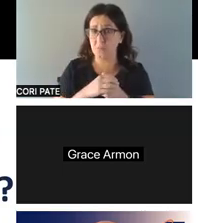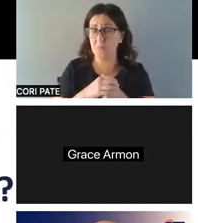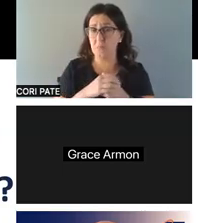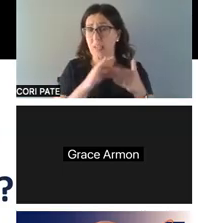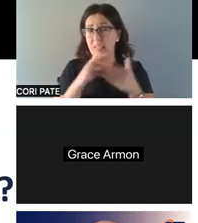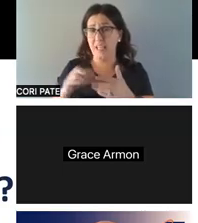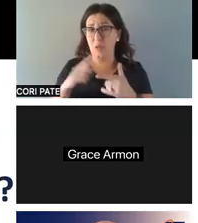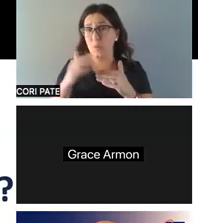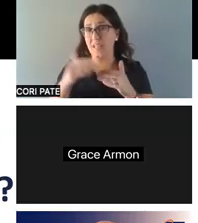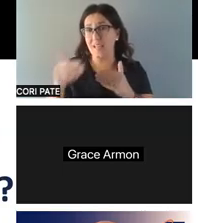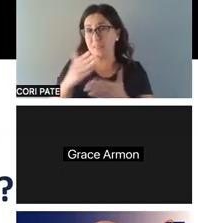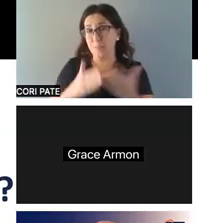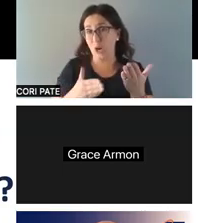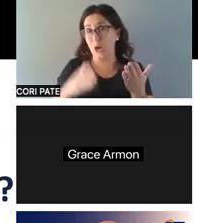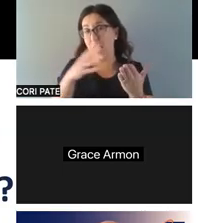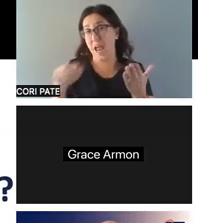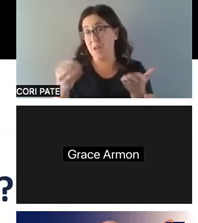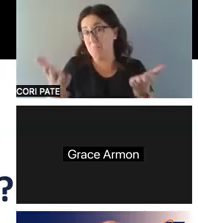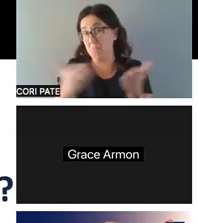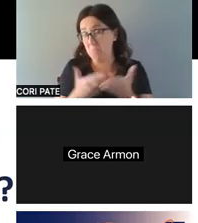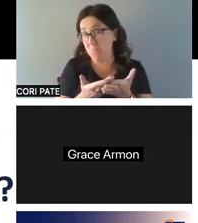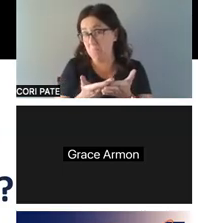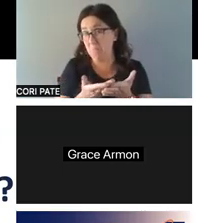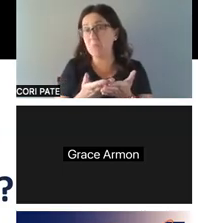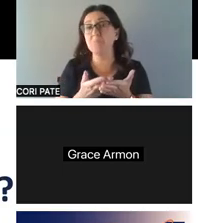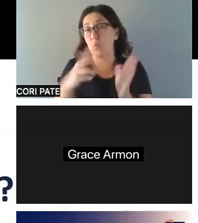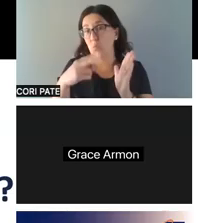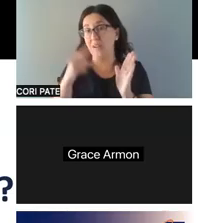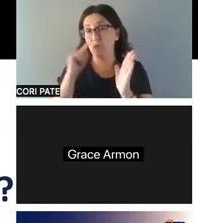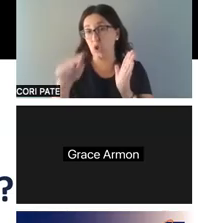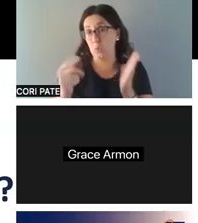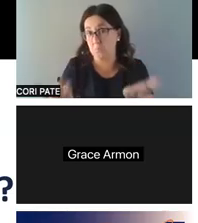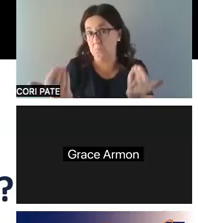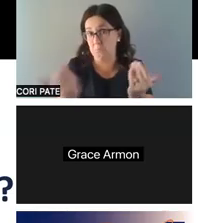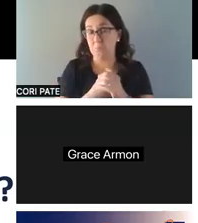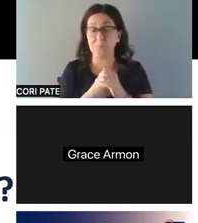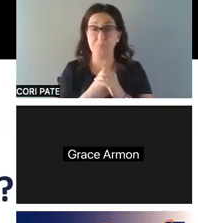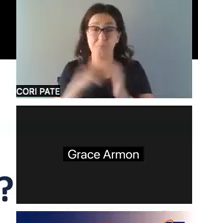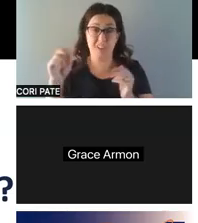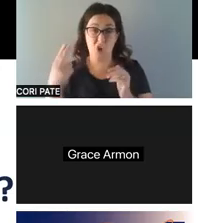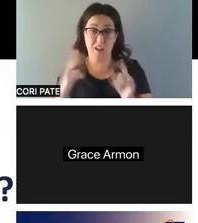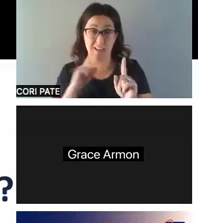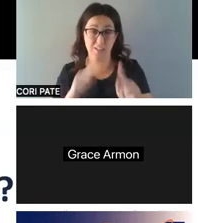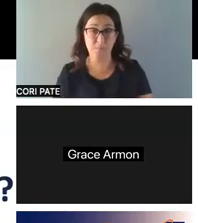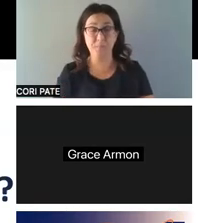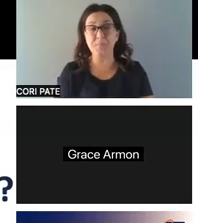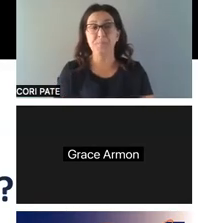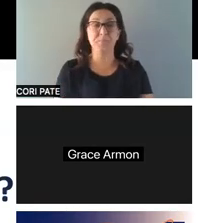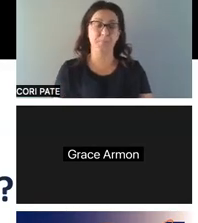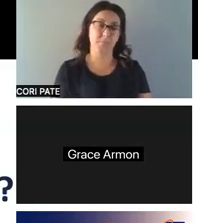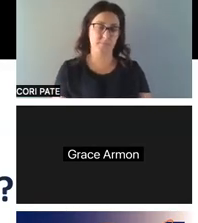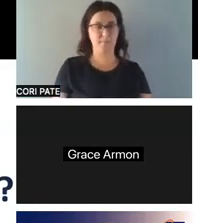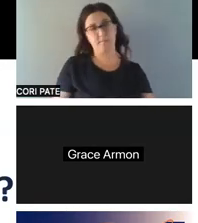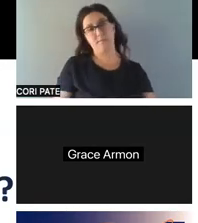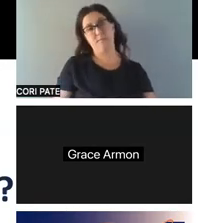next section. And yeah, I just wanted to read it here and so that Tara maybe could talk a little bit about that.